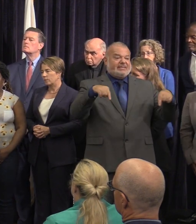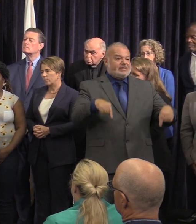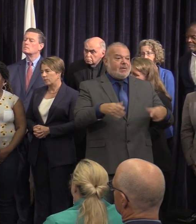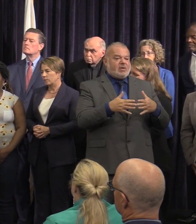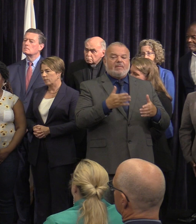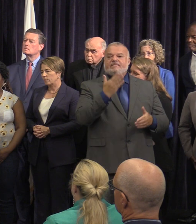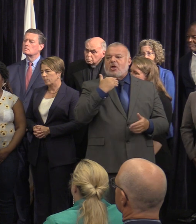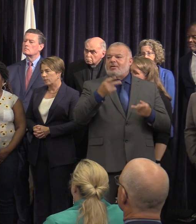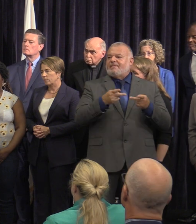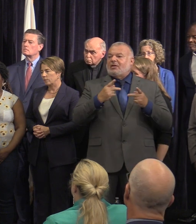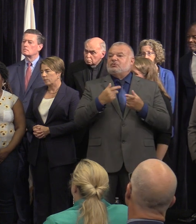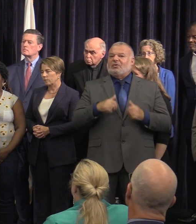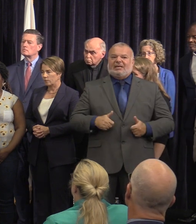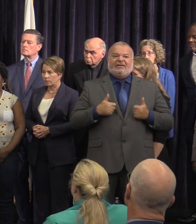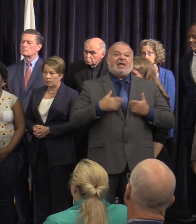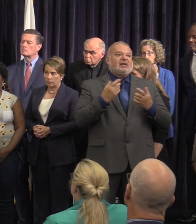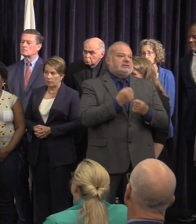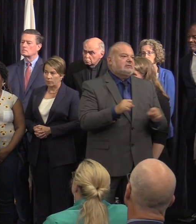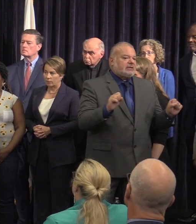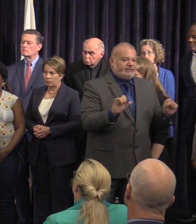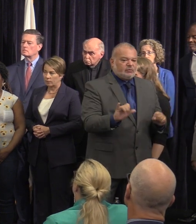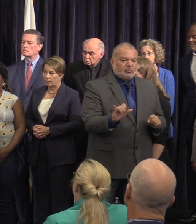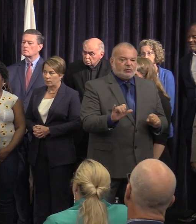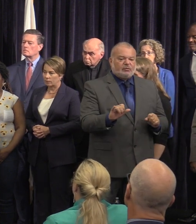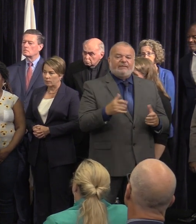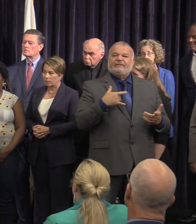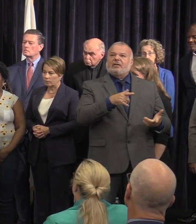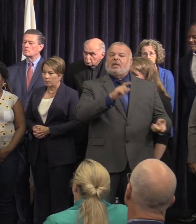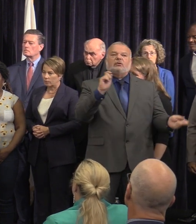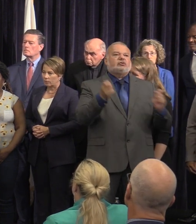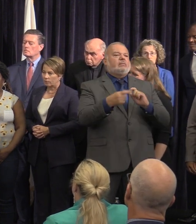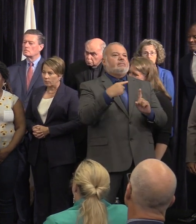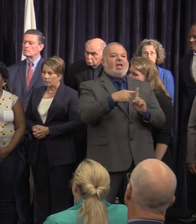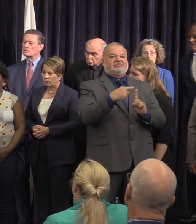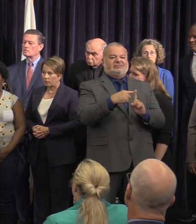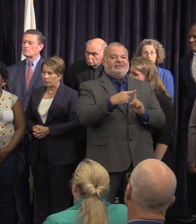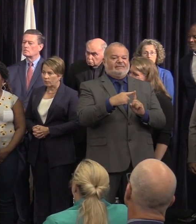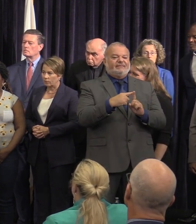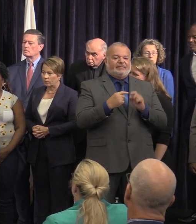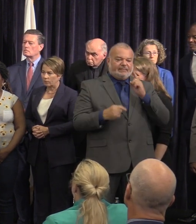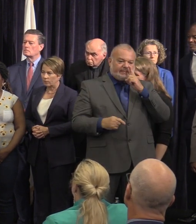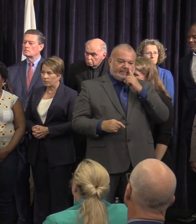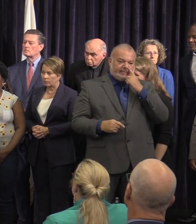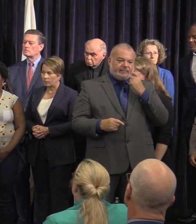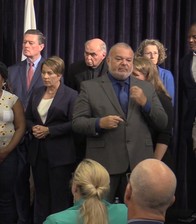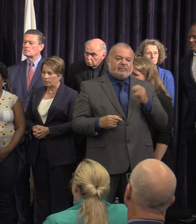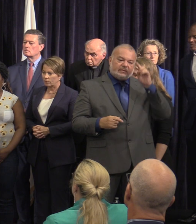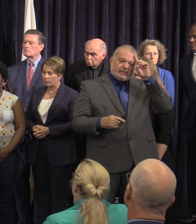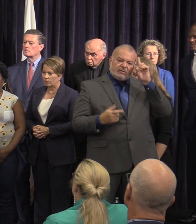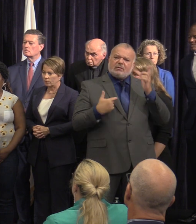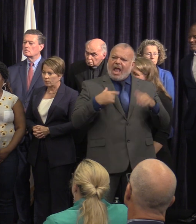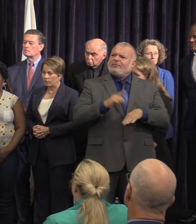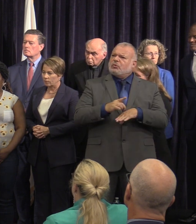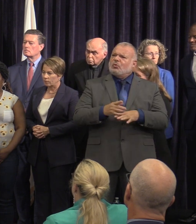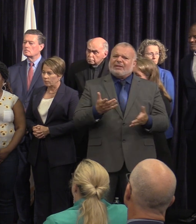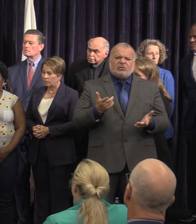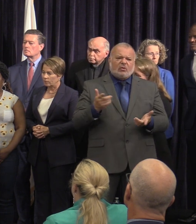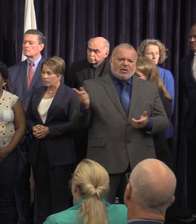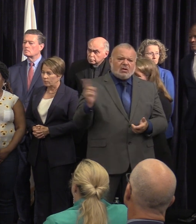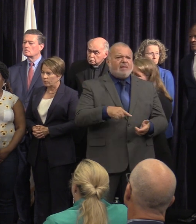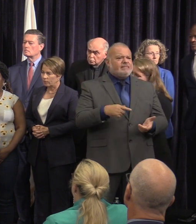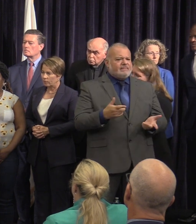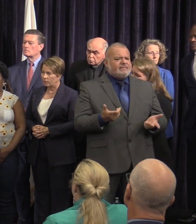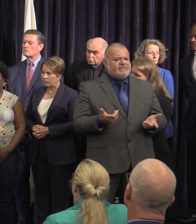coming here, something will change, something will be better. And I said, it is our duty. It is our duty to